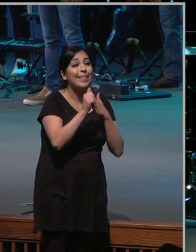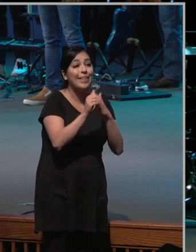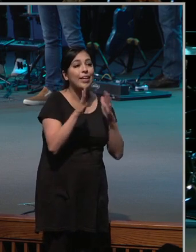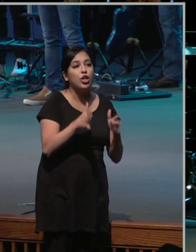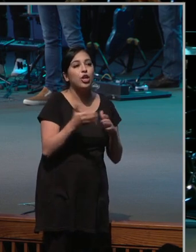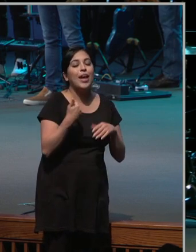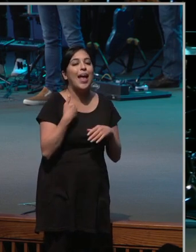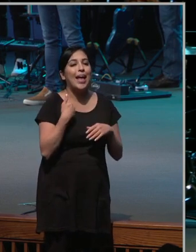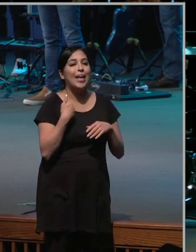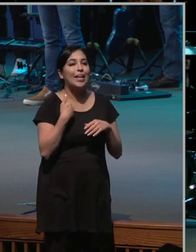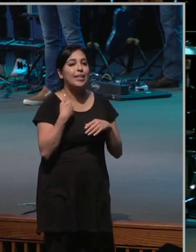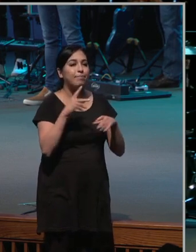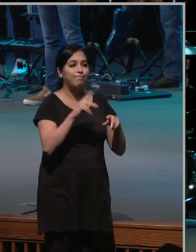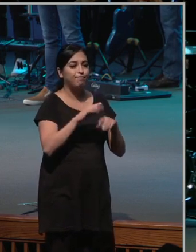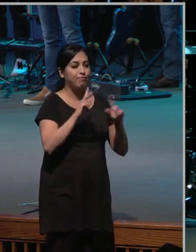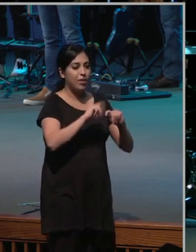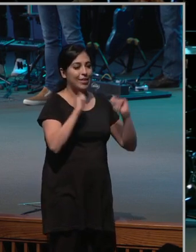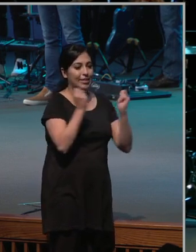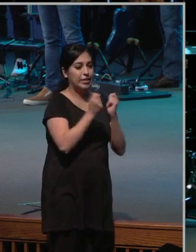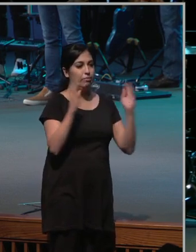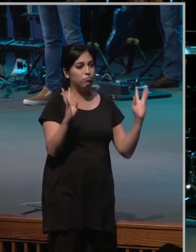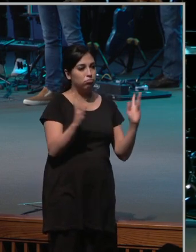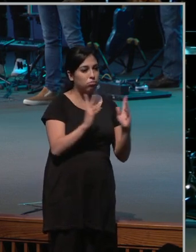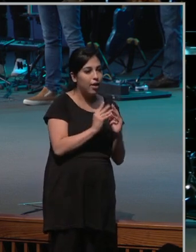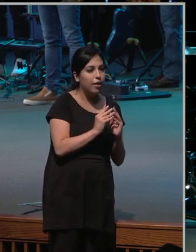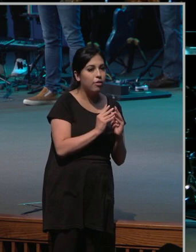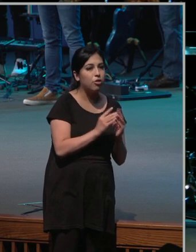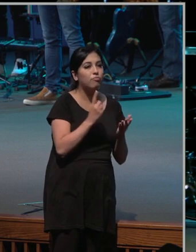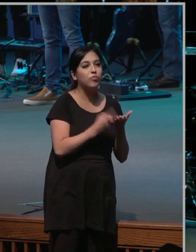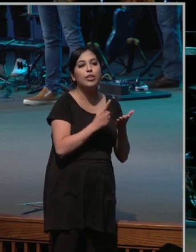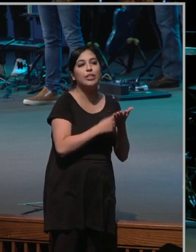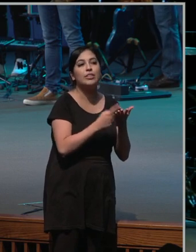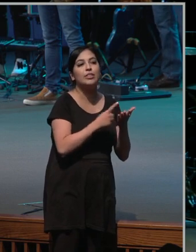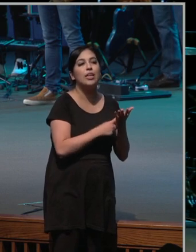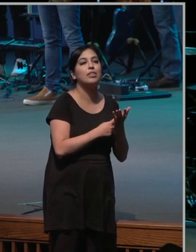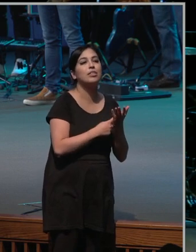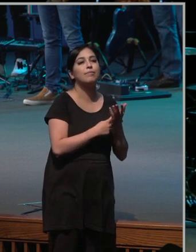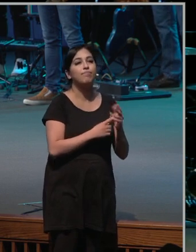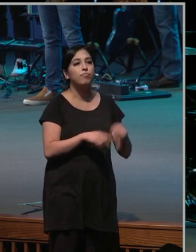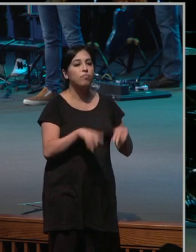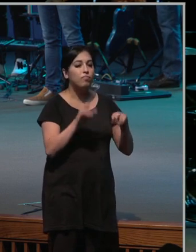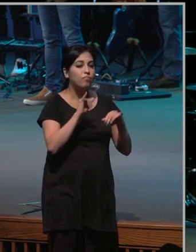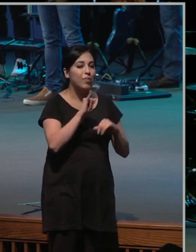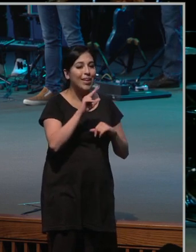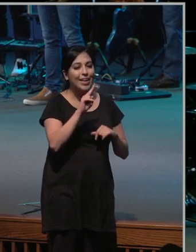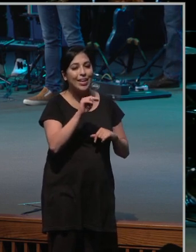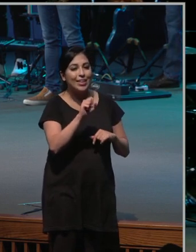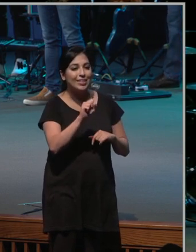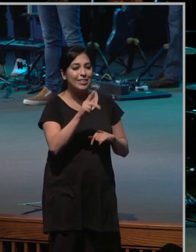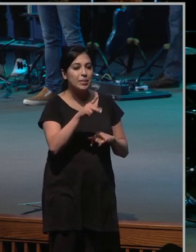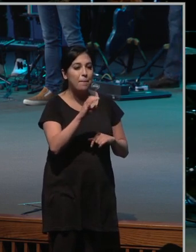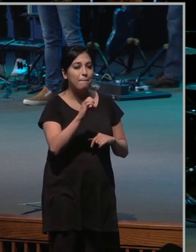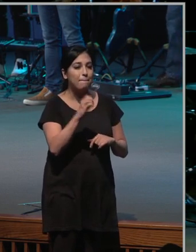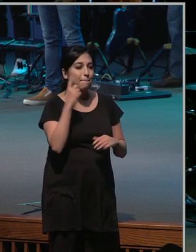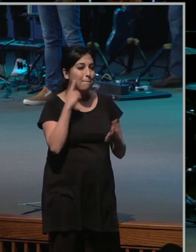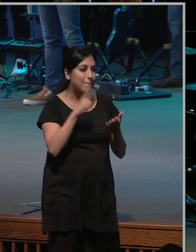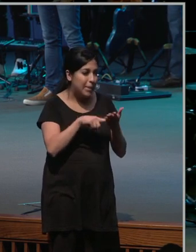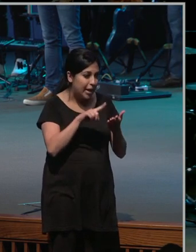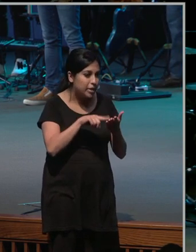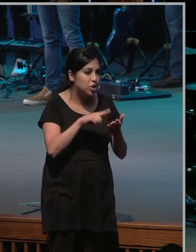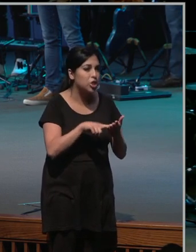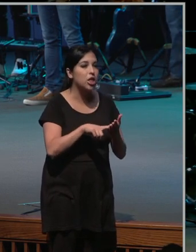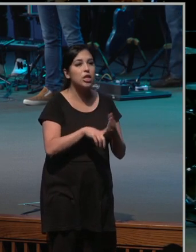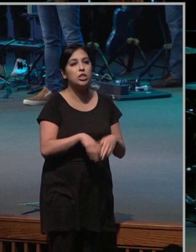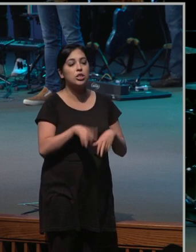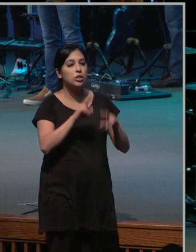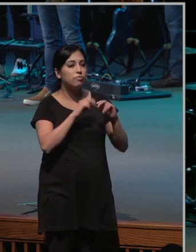where he would gather the entire team together to talk about upcoming nuclear inspections, previous inspections, and also get feedback